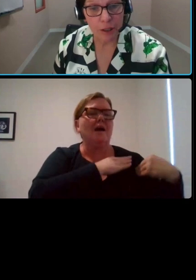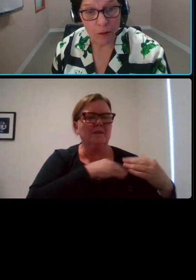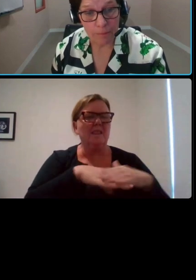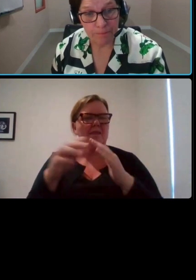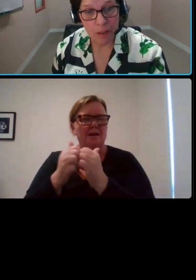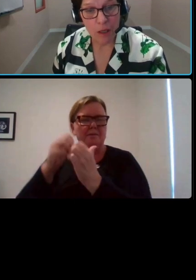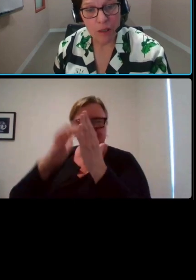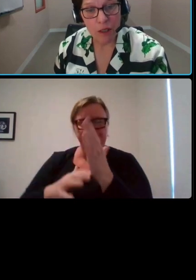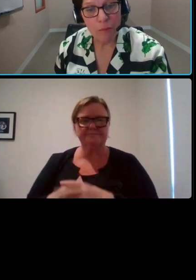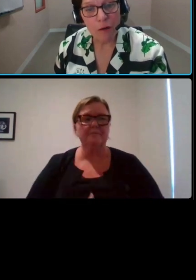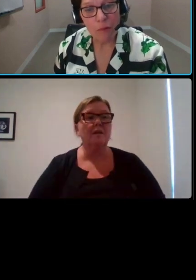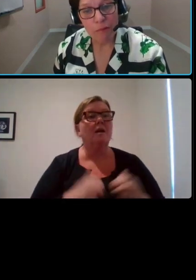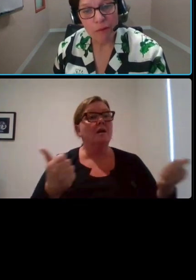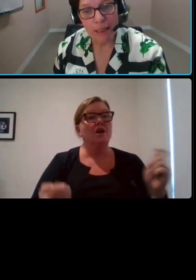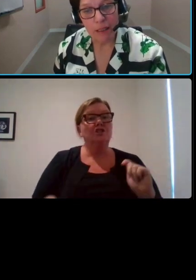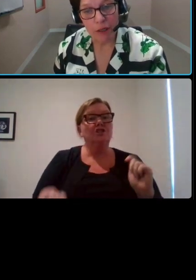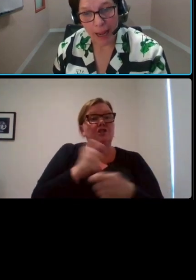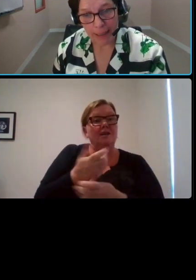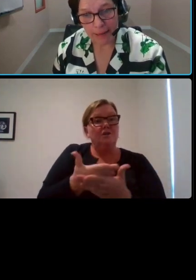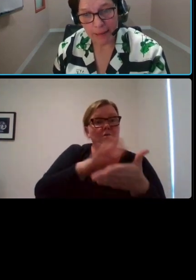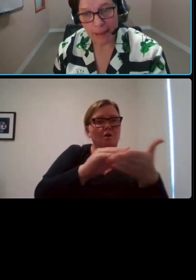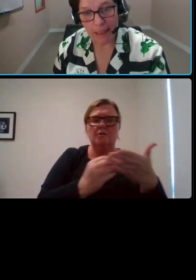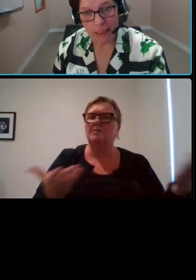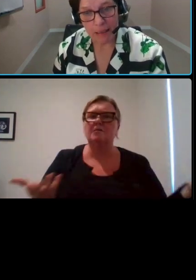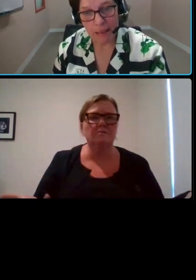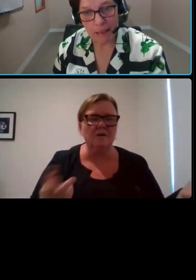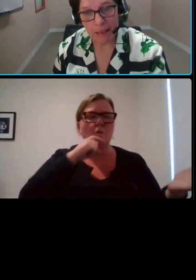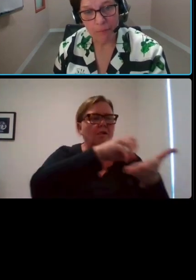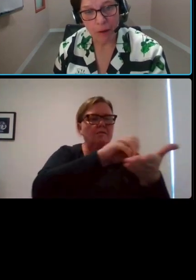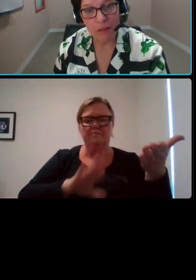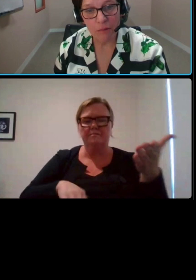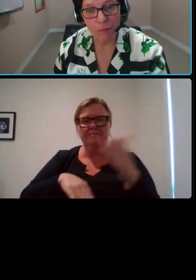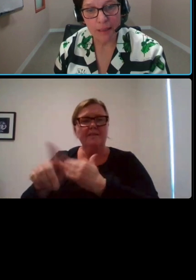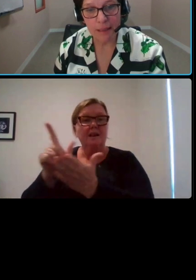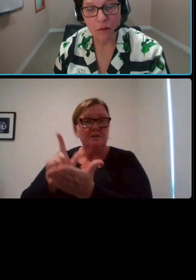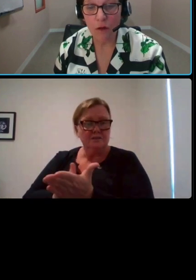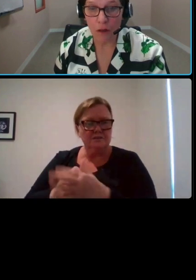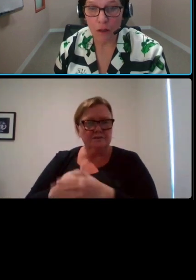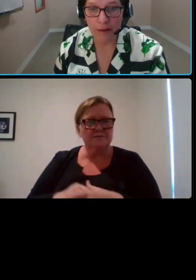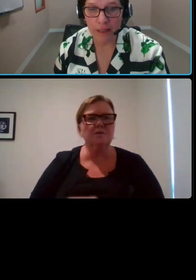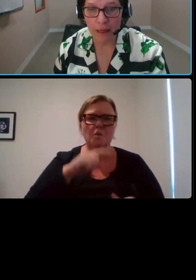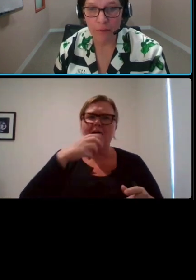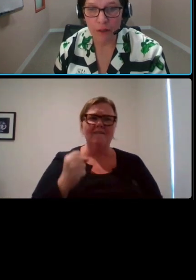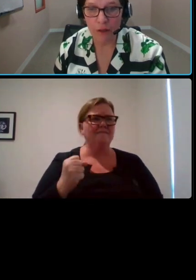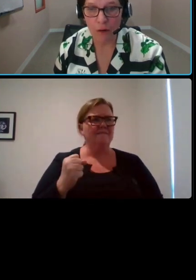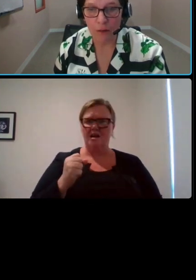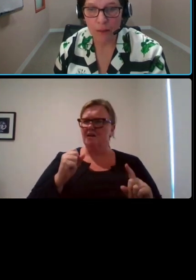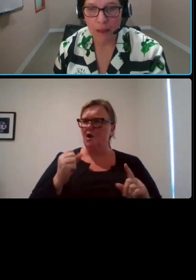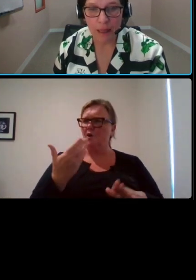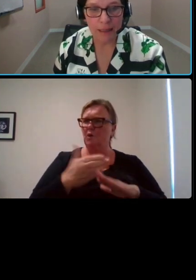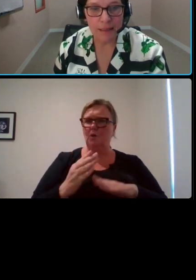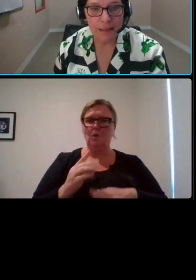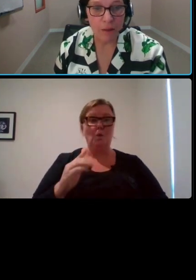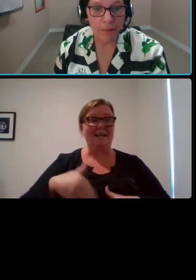Transitioning to the new model. The new model will be written into the new Act. It is proposed there will be a single go-live date with the new